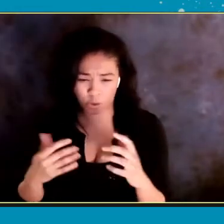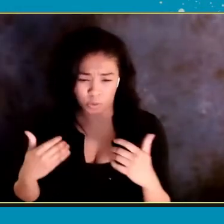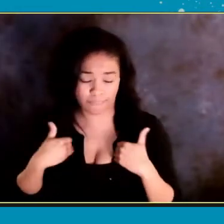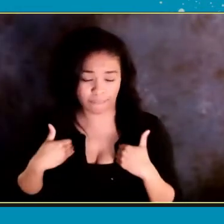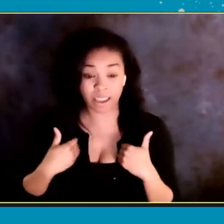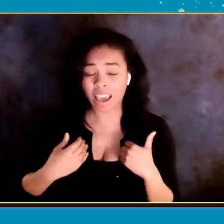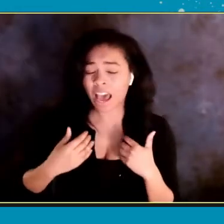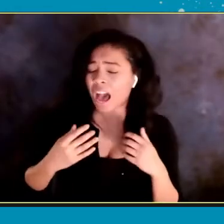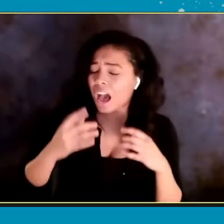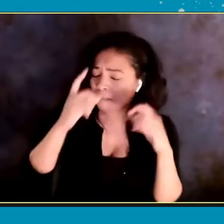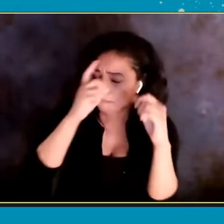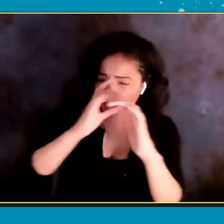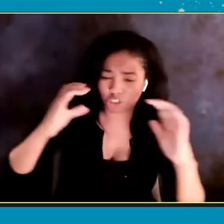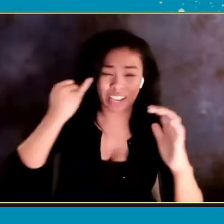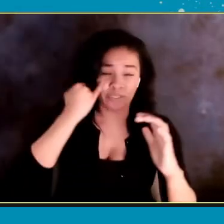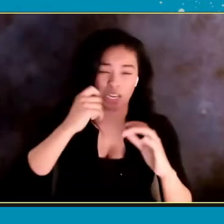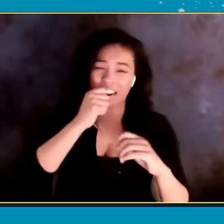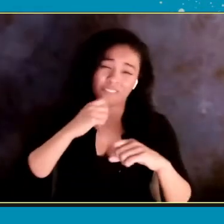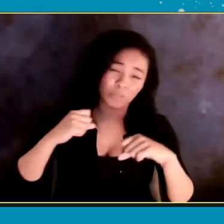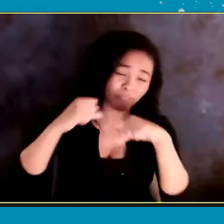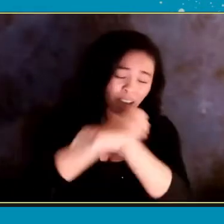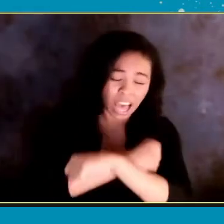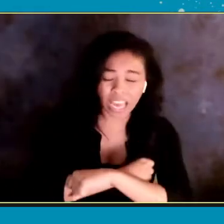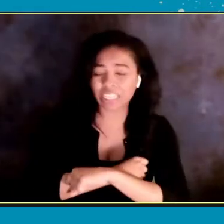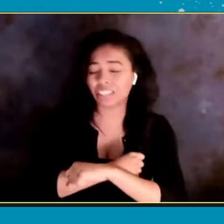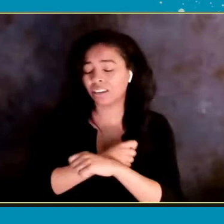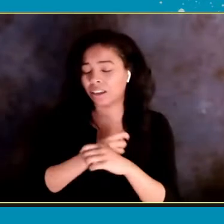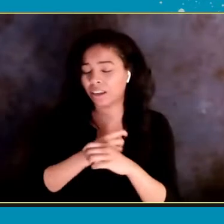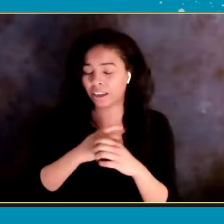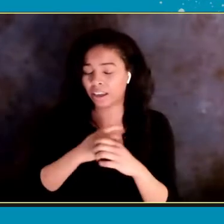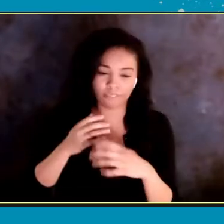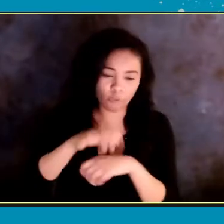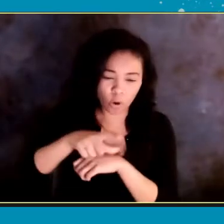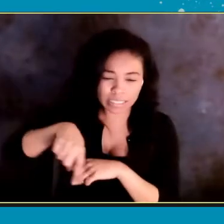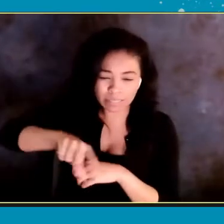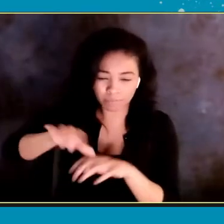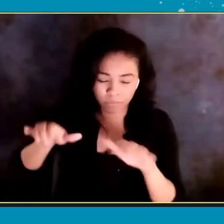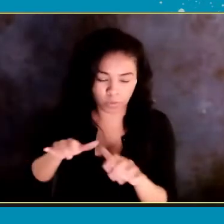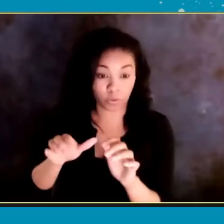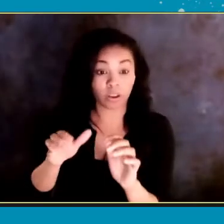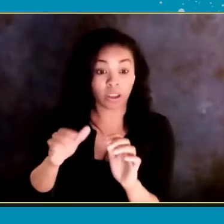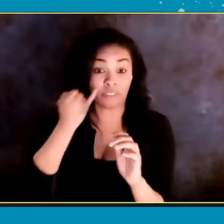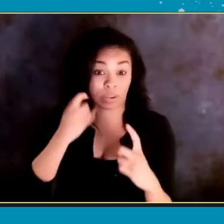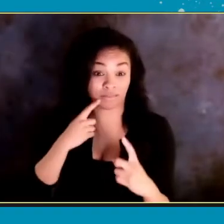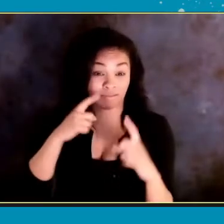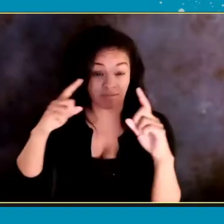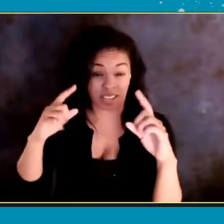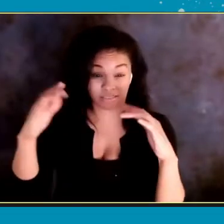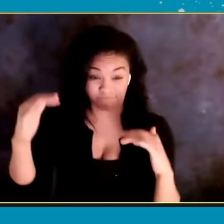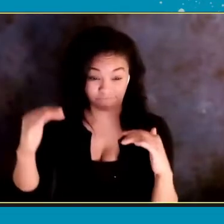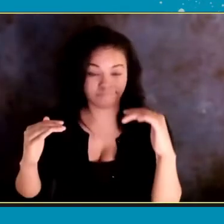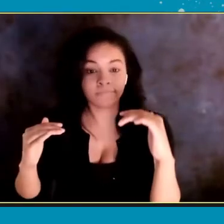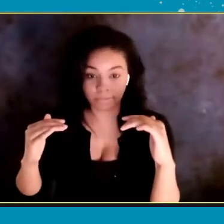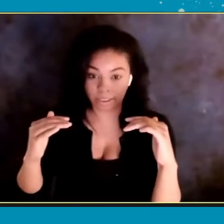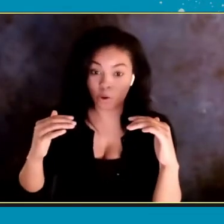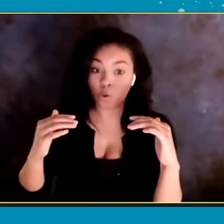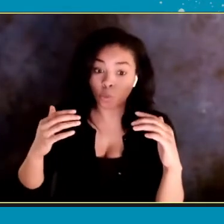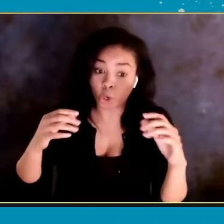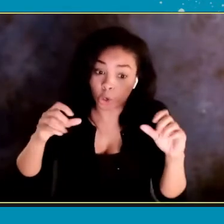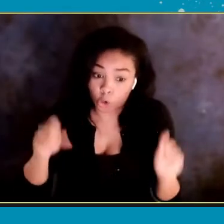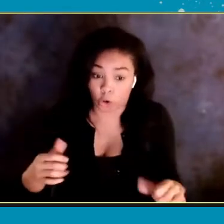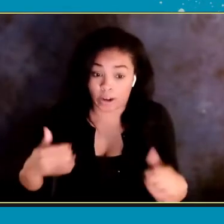we succeed in winning real democracy reform, that could be the key to unlocking a higher minimum